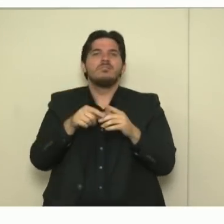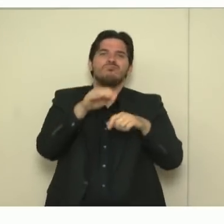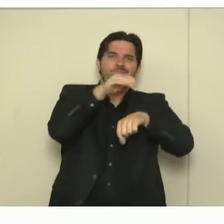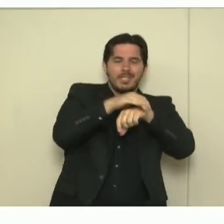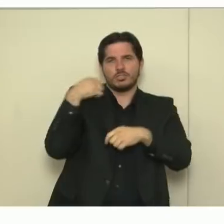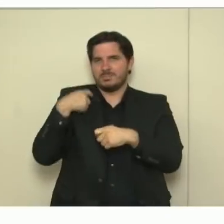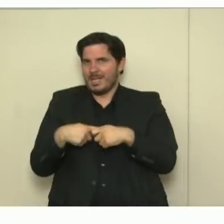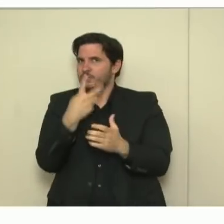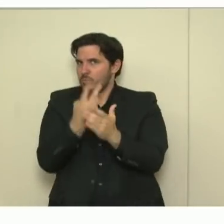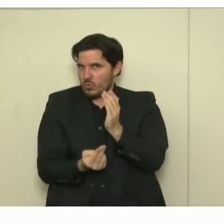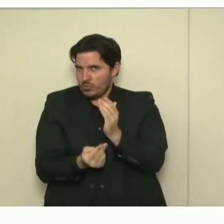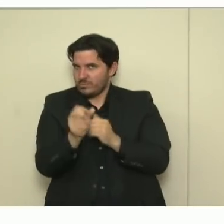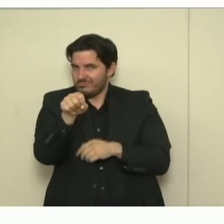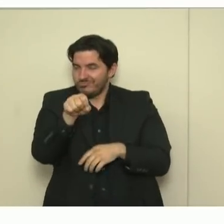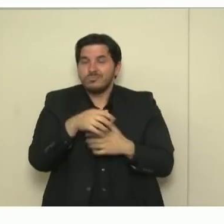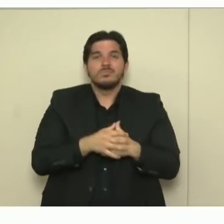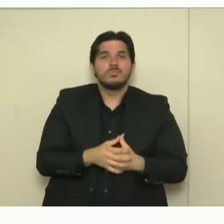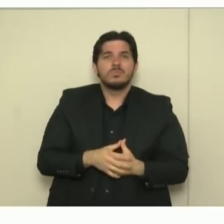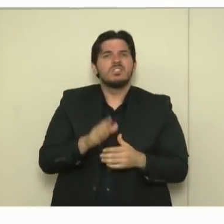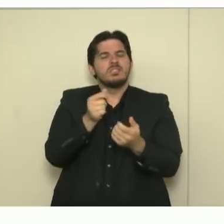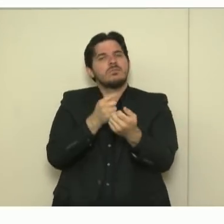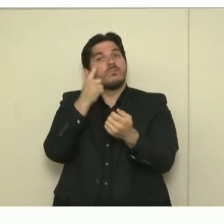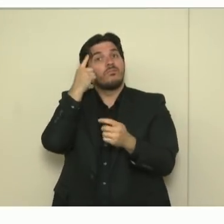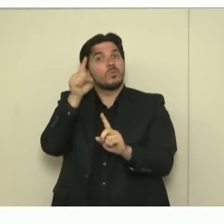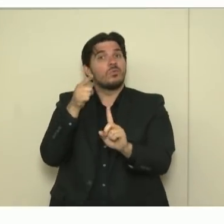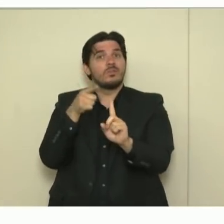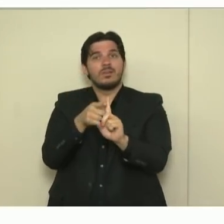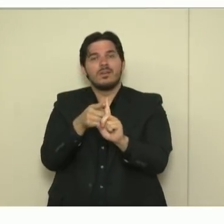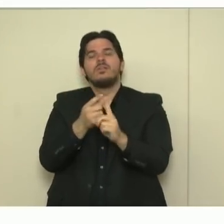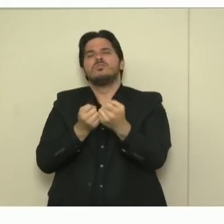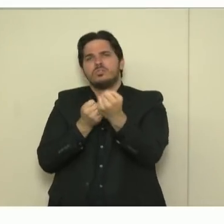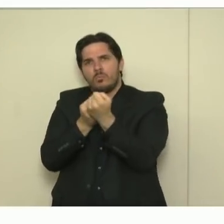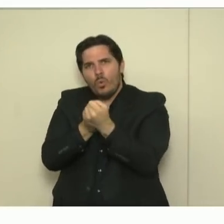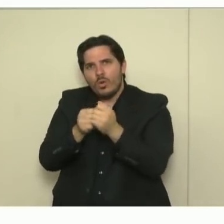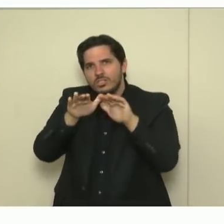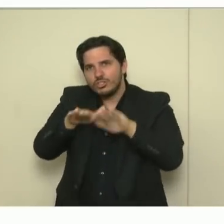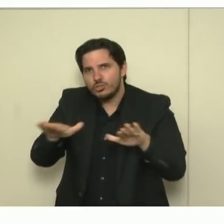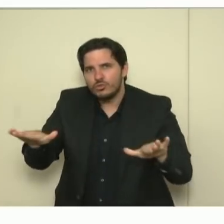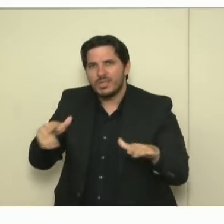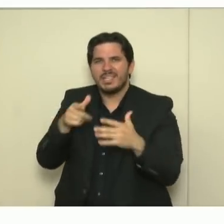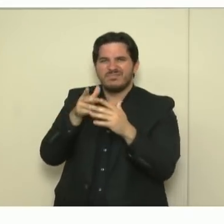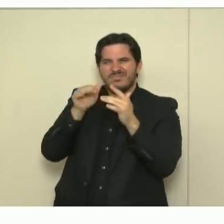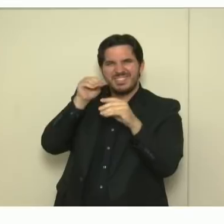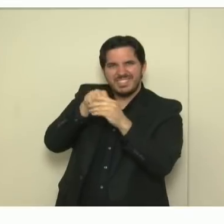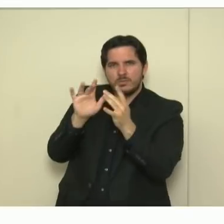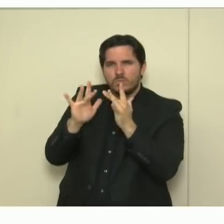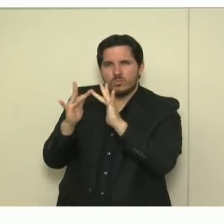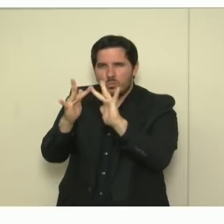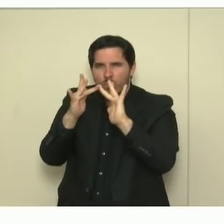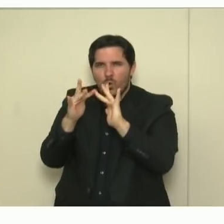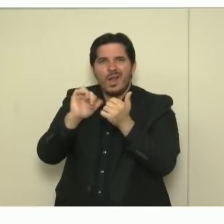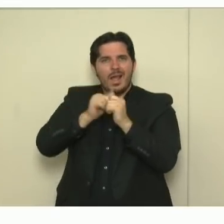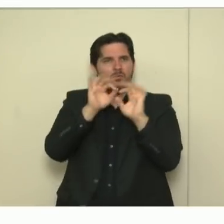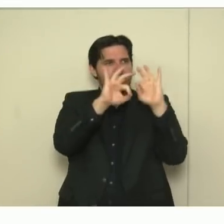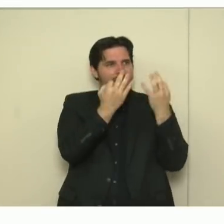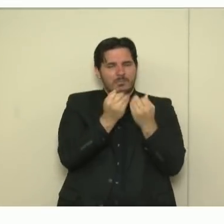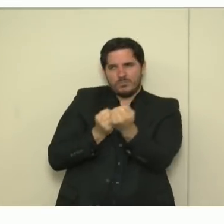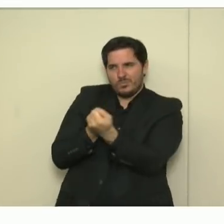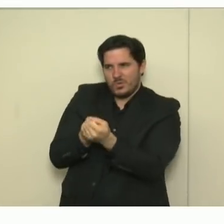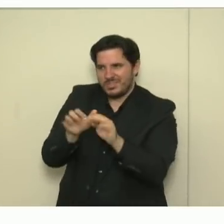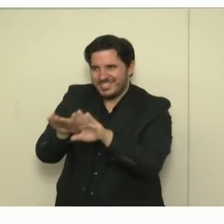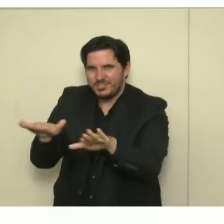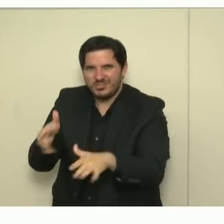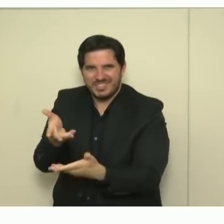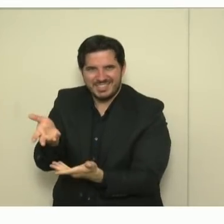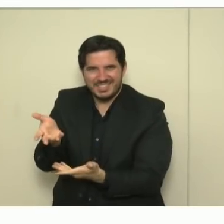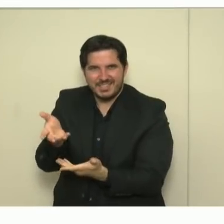on supporting children through the remote learning environment for families, also family wellness and self-care as you are